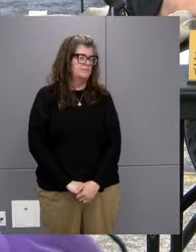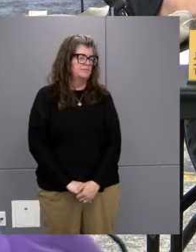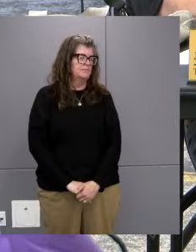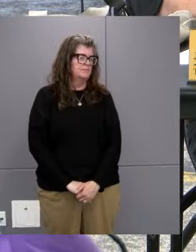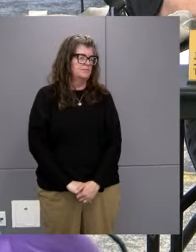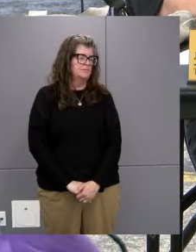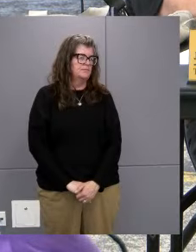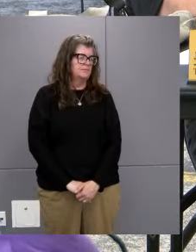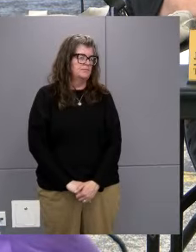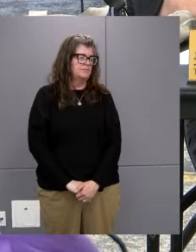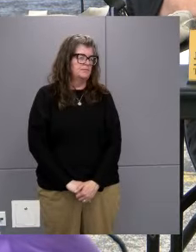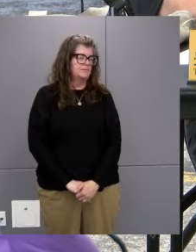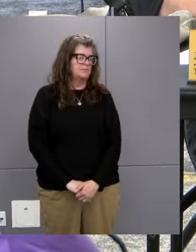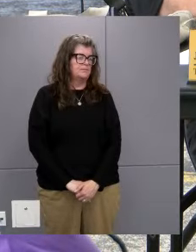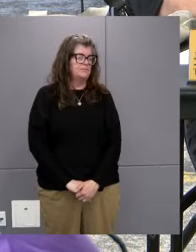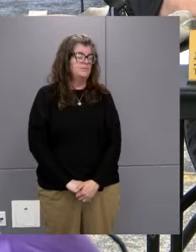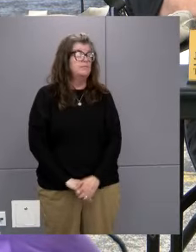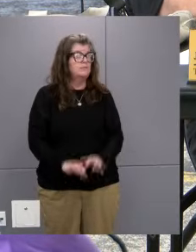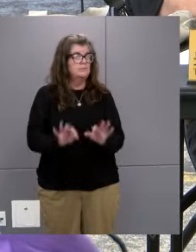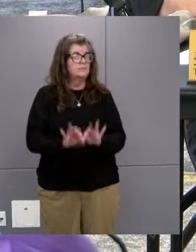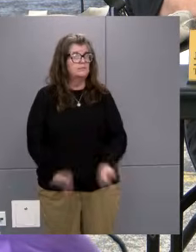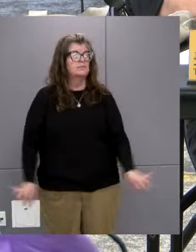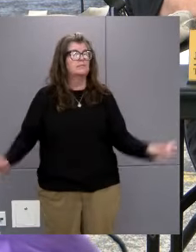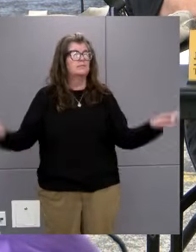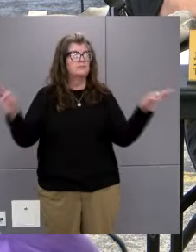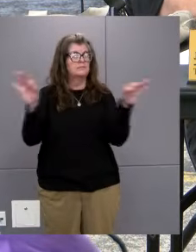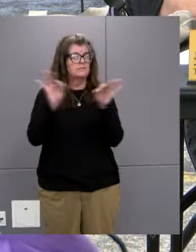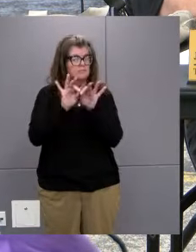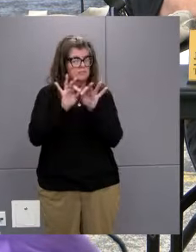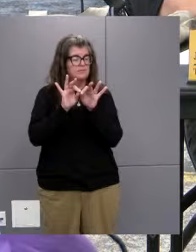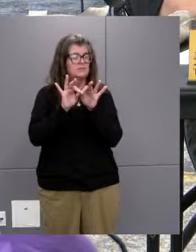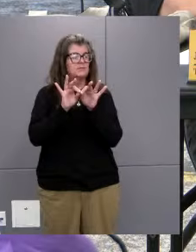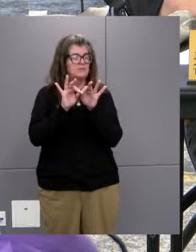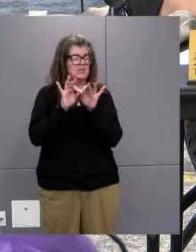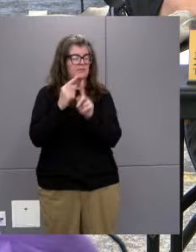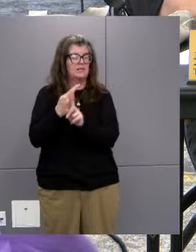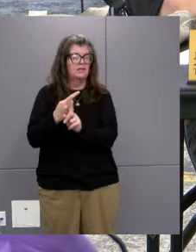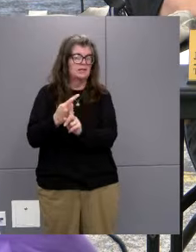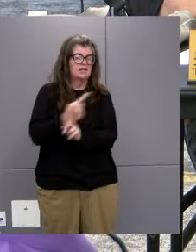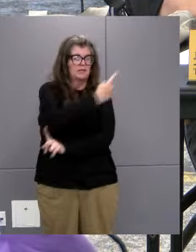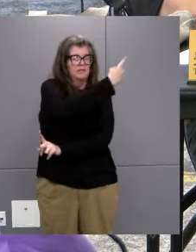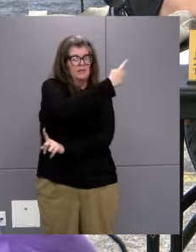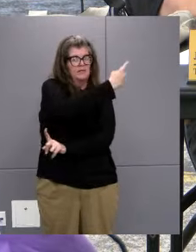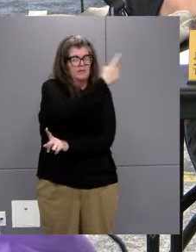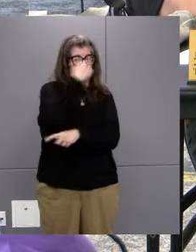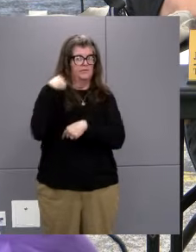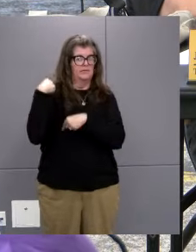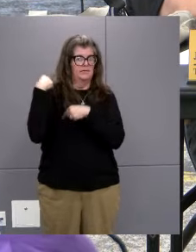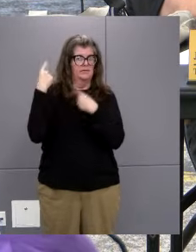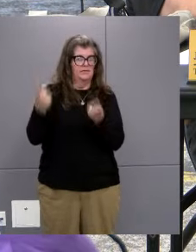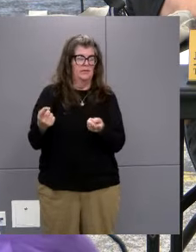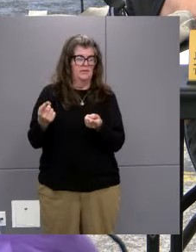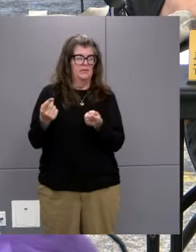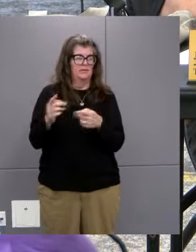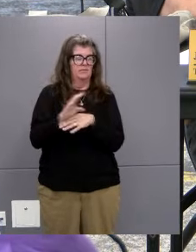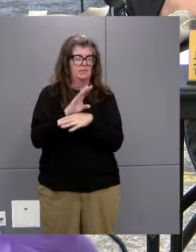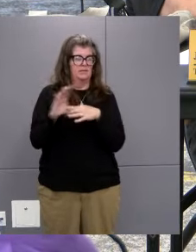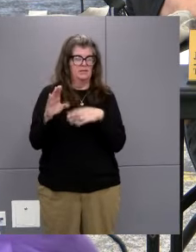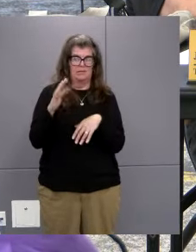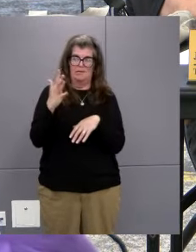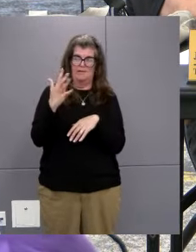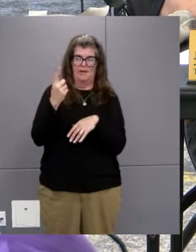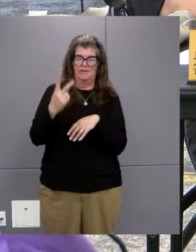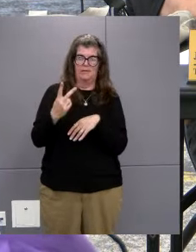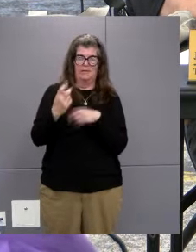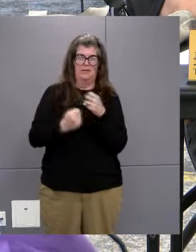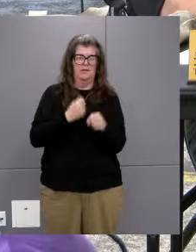And that is a significant departure from the way we've done business on this board, at least during the 5.5 years that